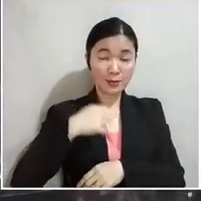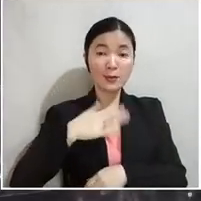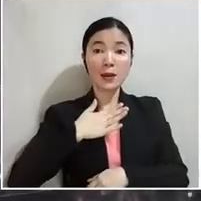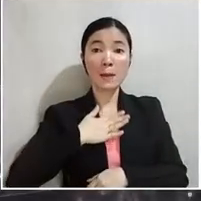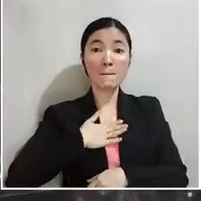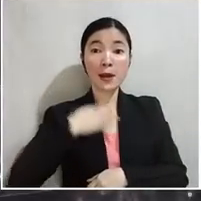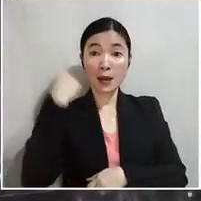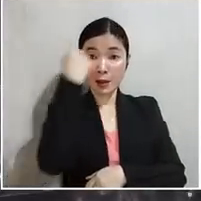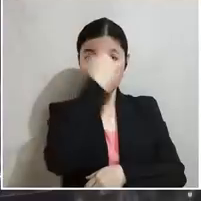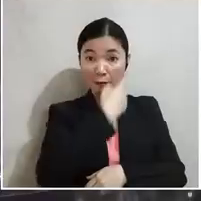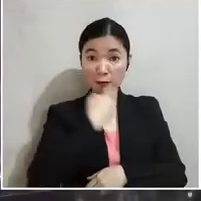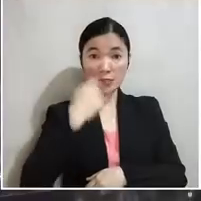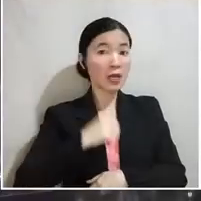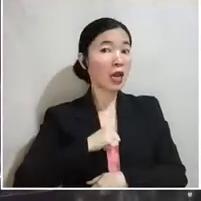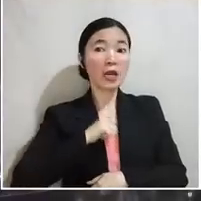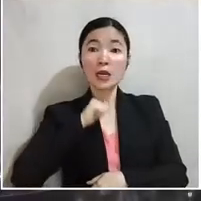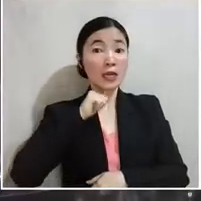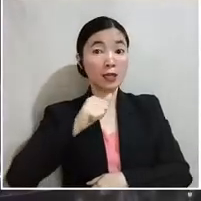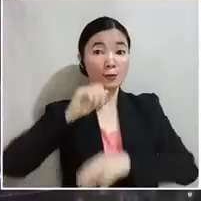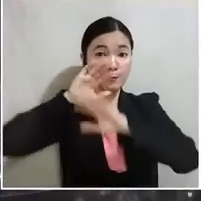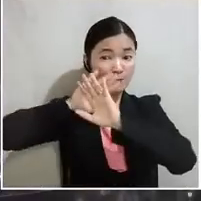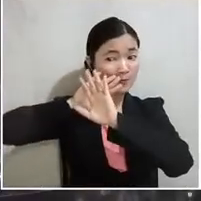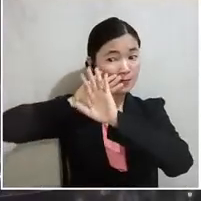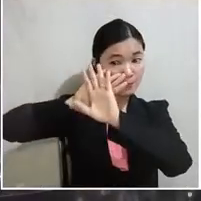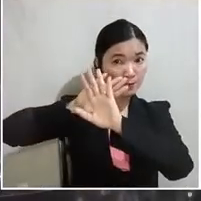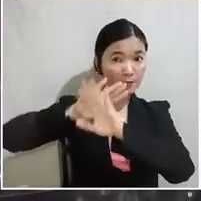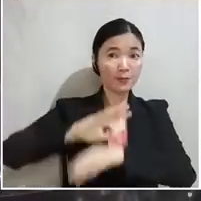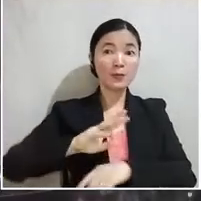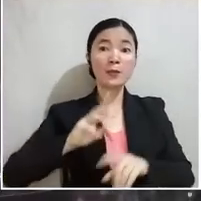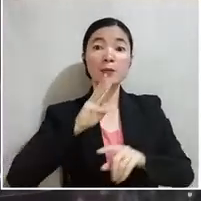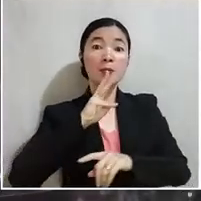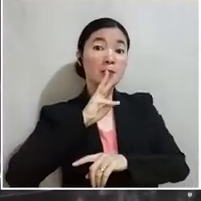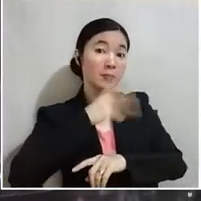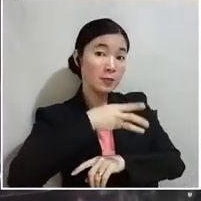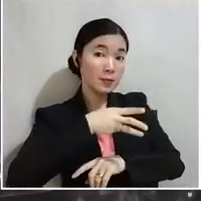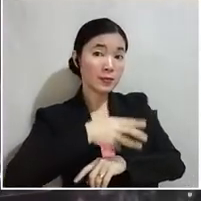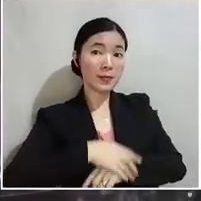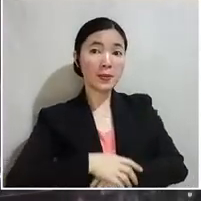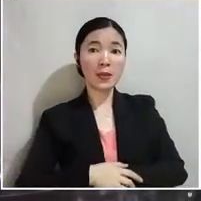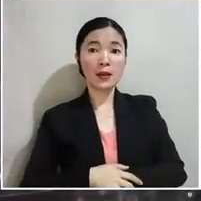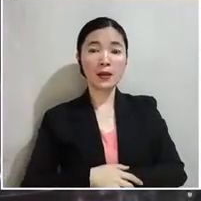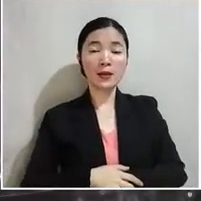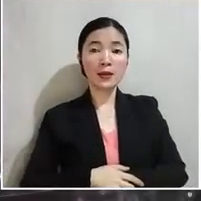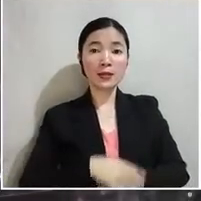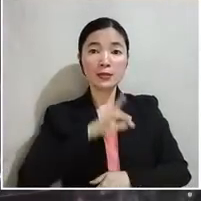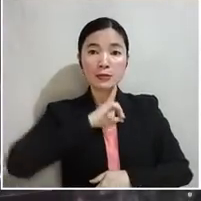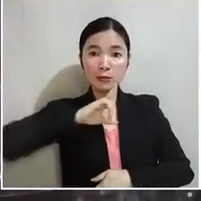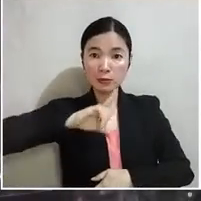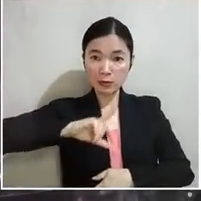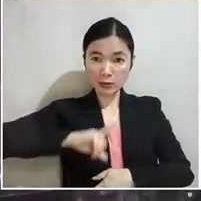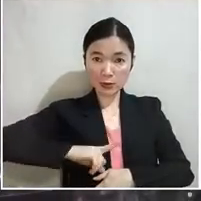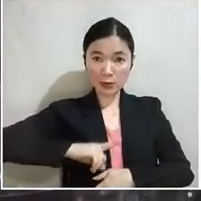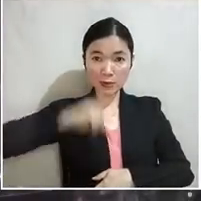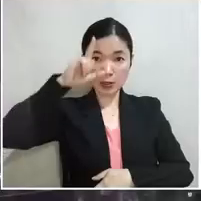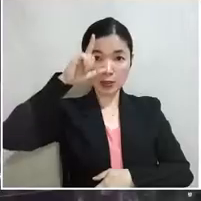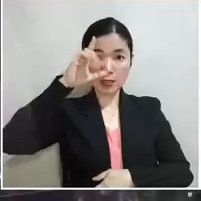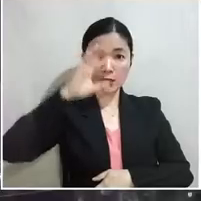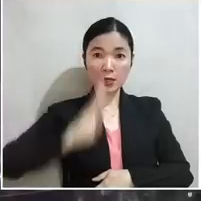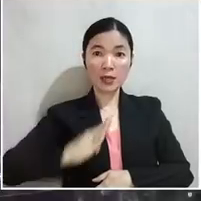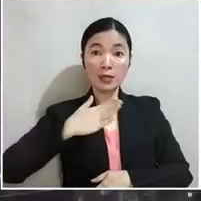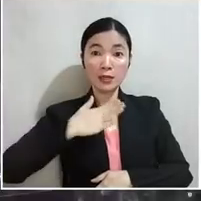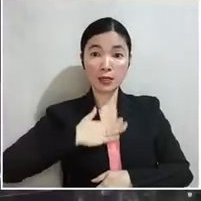did not shield from buffets and spitting. The Lord God is my